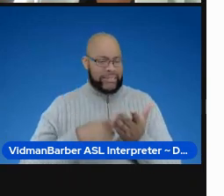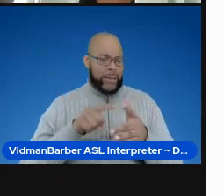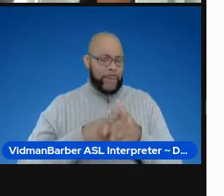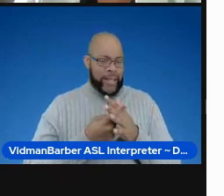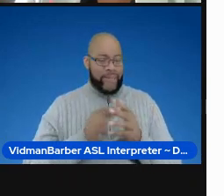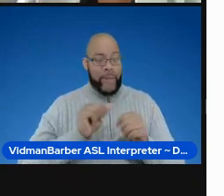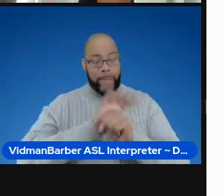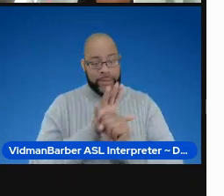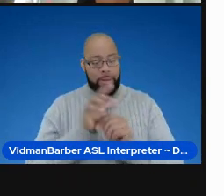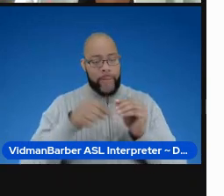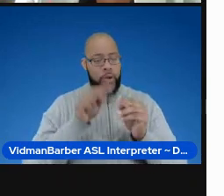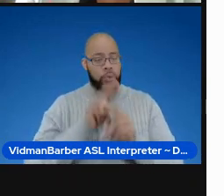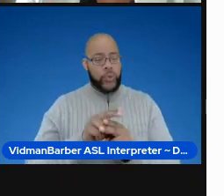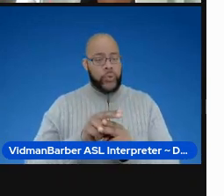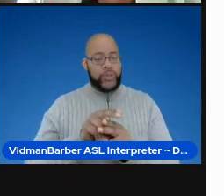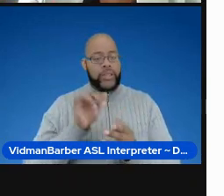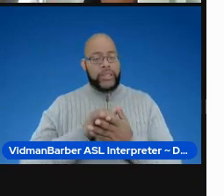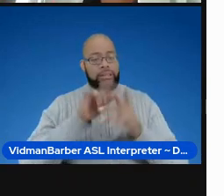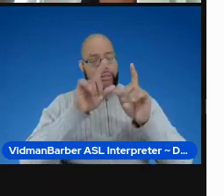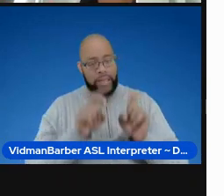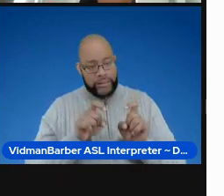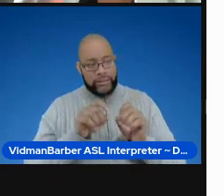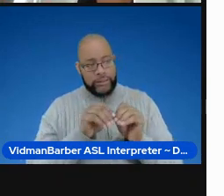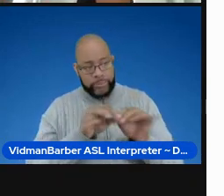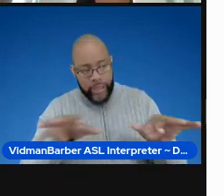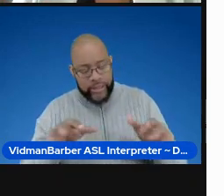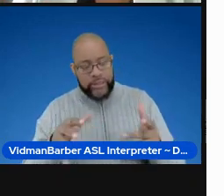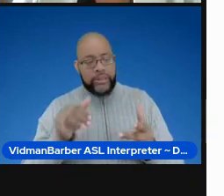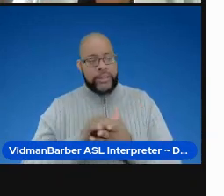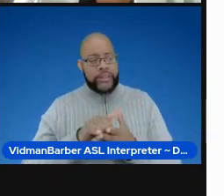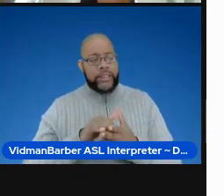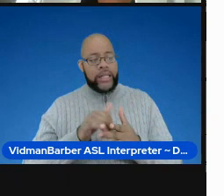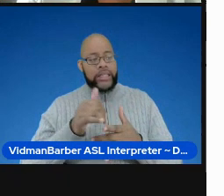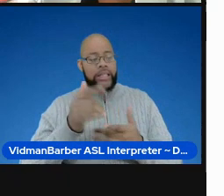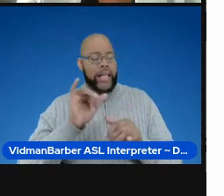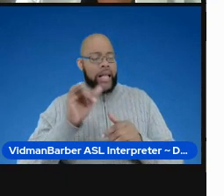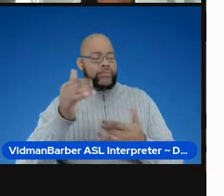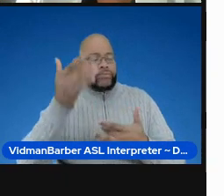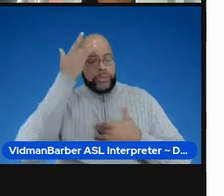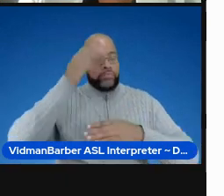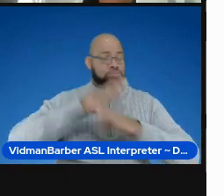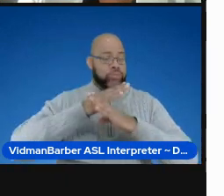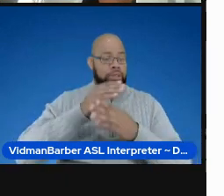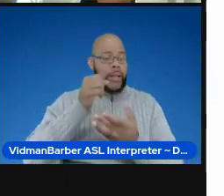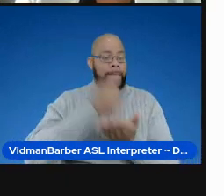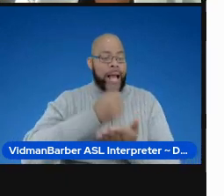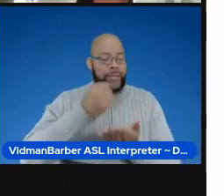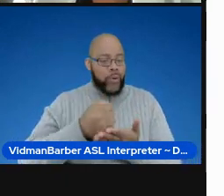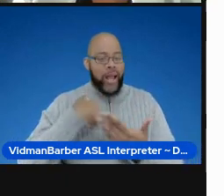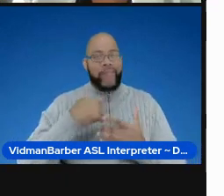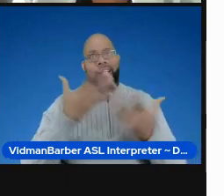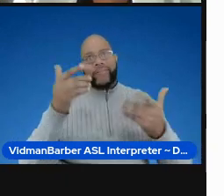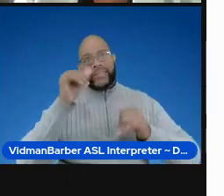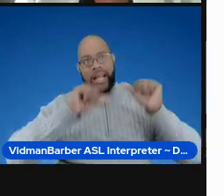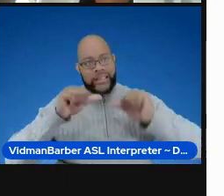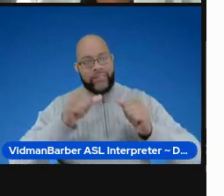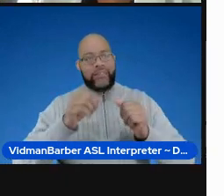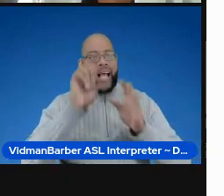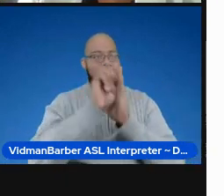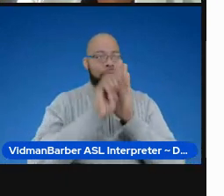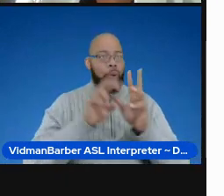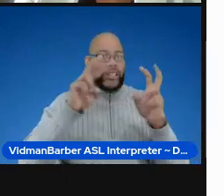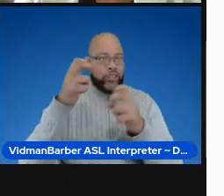of the pandemic about using serological tests as immunity passports. And of course, that comes with a lot of scientific and ethical issues.